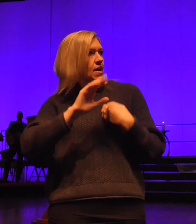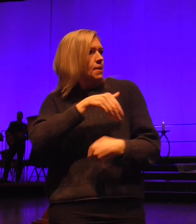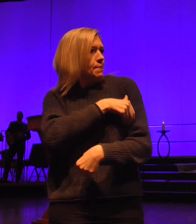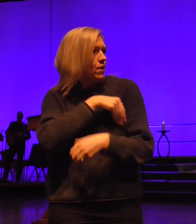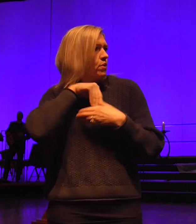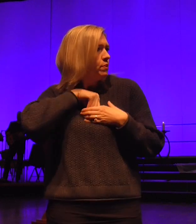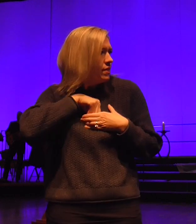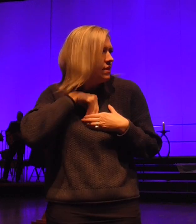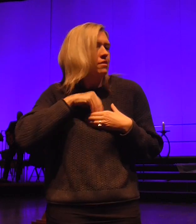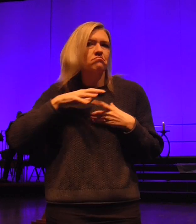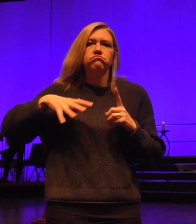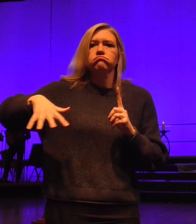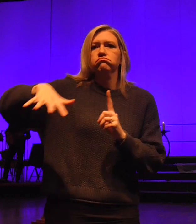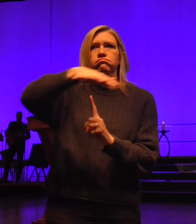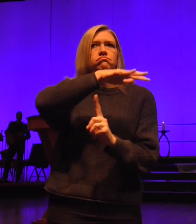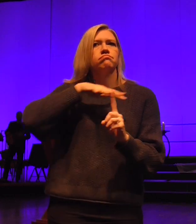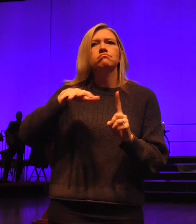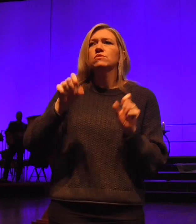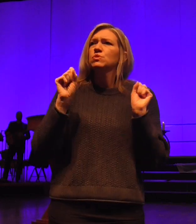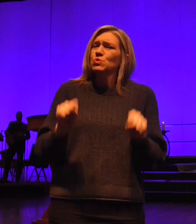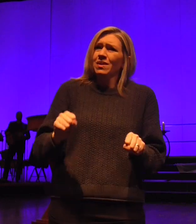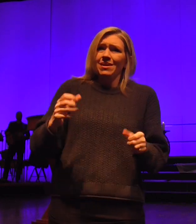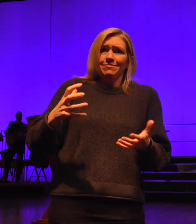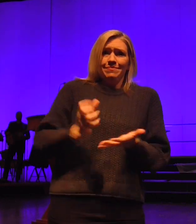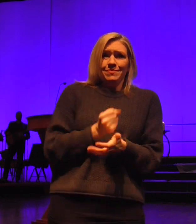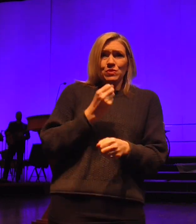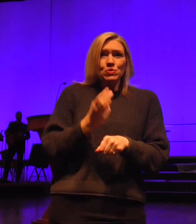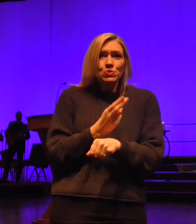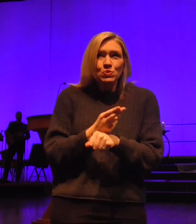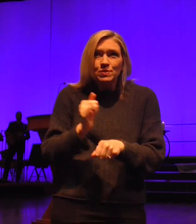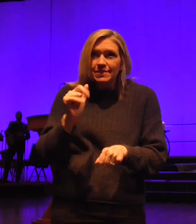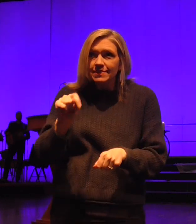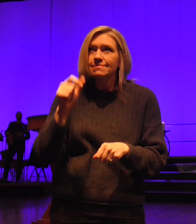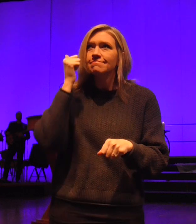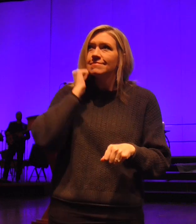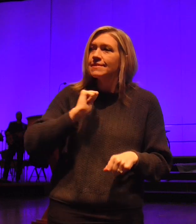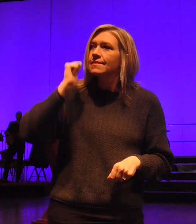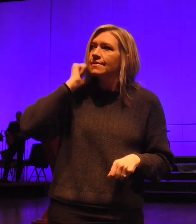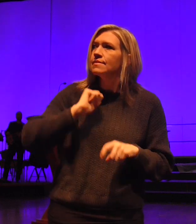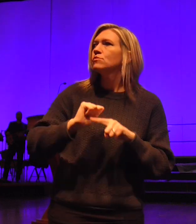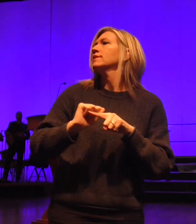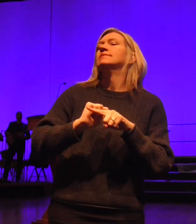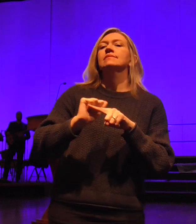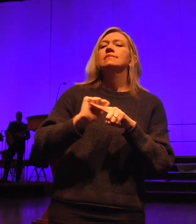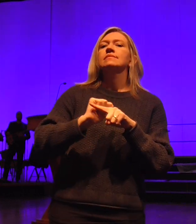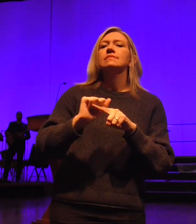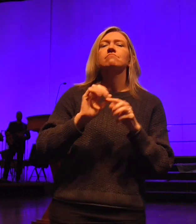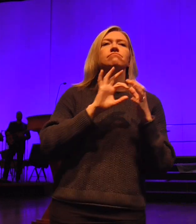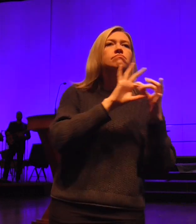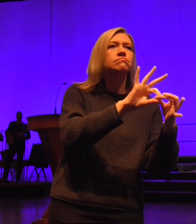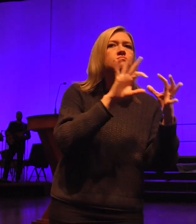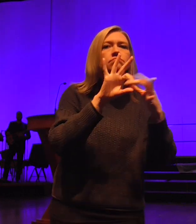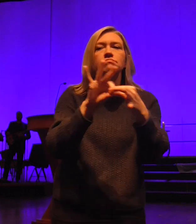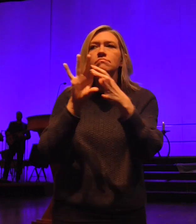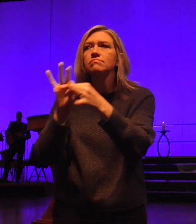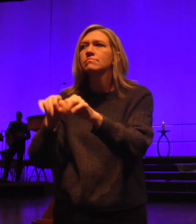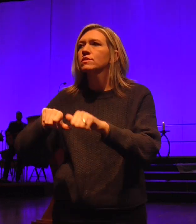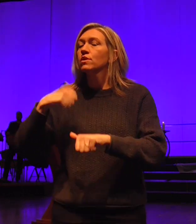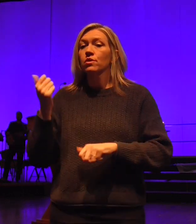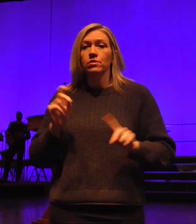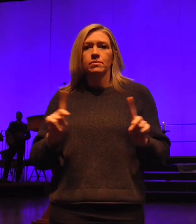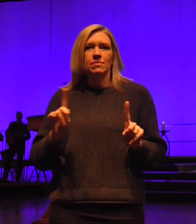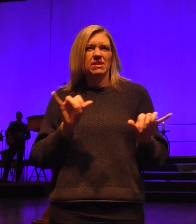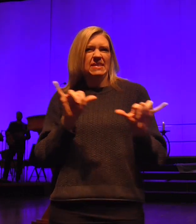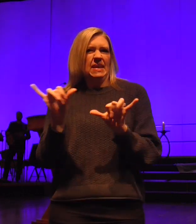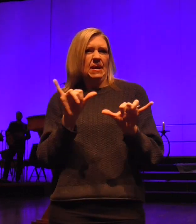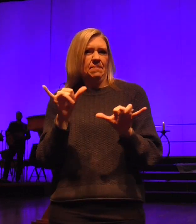and all around you, and you can use it. Daily practice and through connecting with other human beings who are wanting to do the